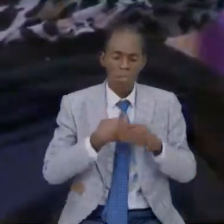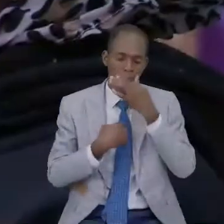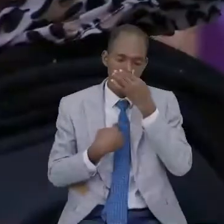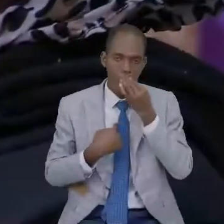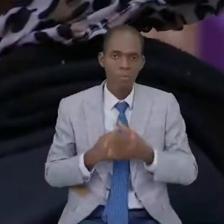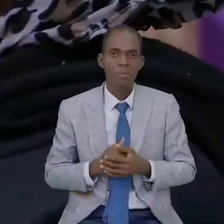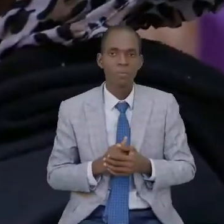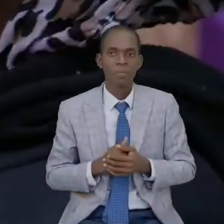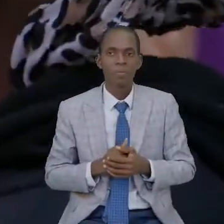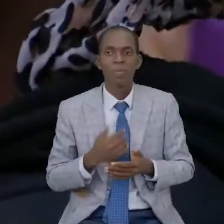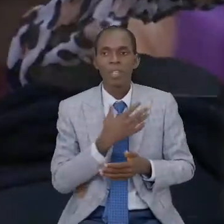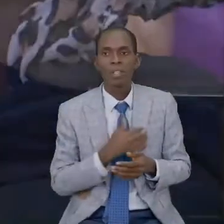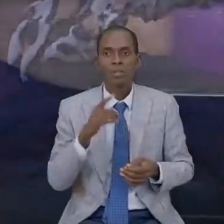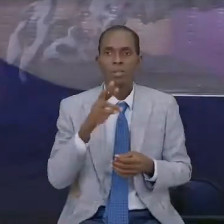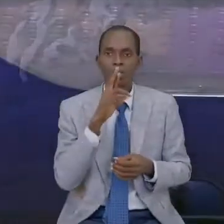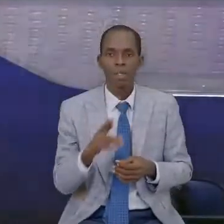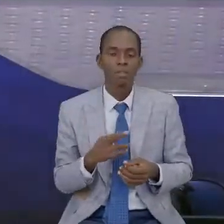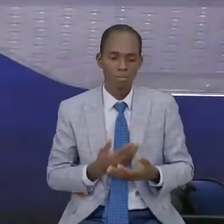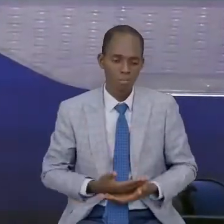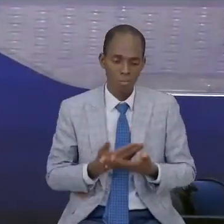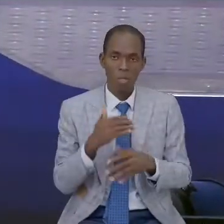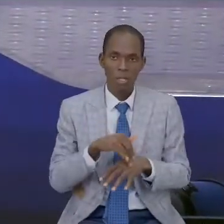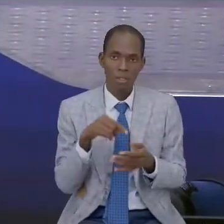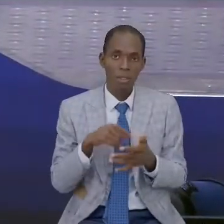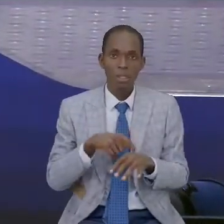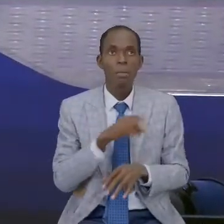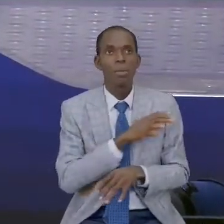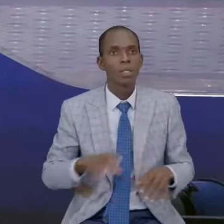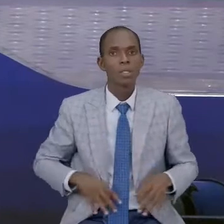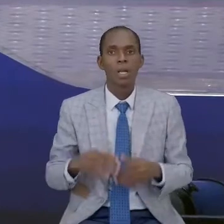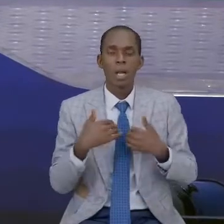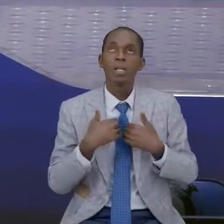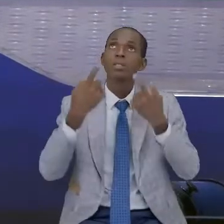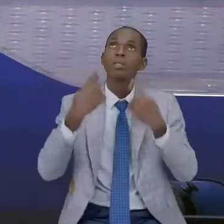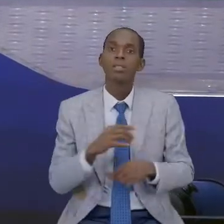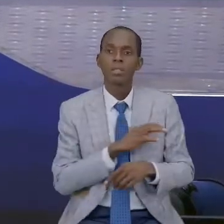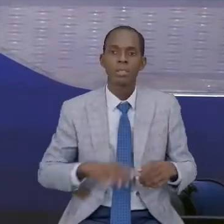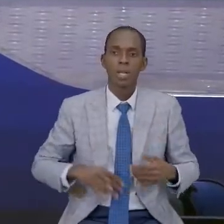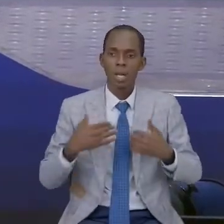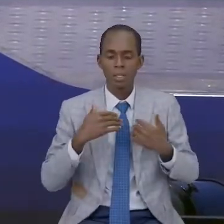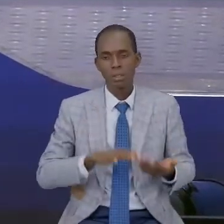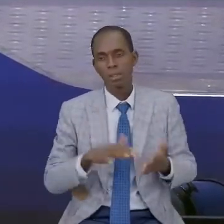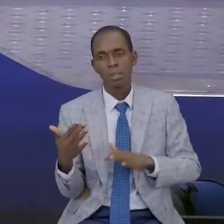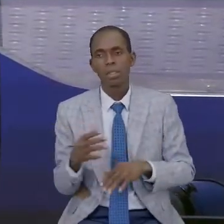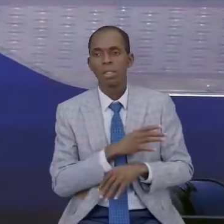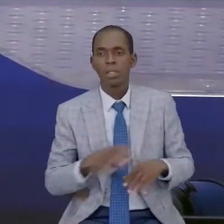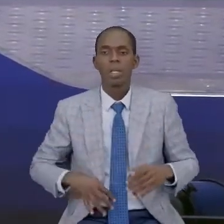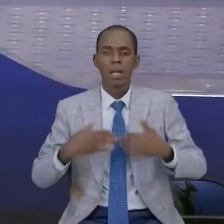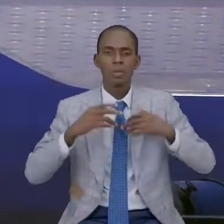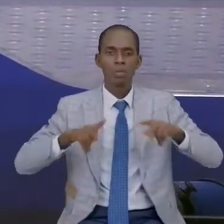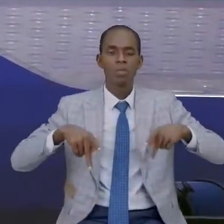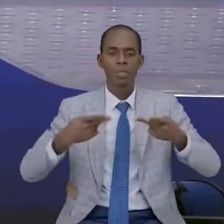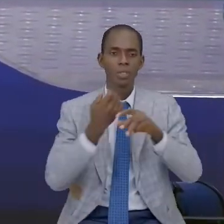me. And you are born at this time. Christ has come. Christ has died. Christ has